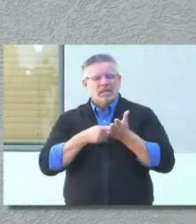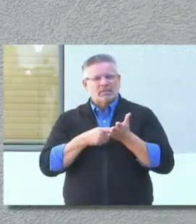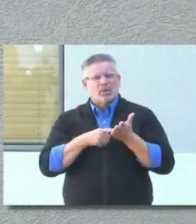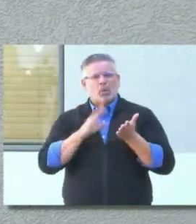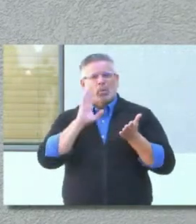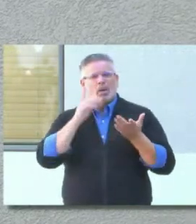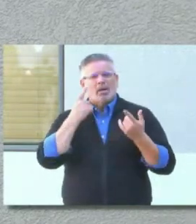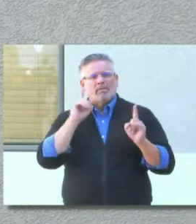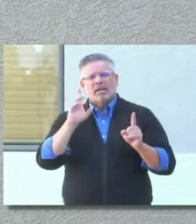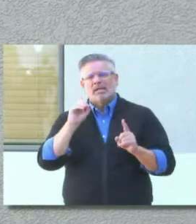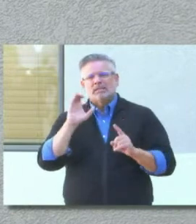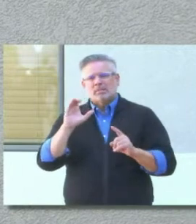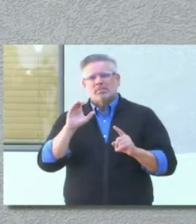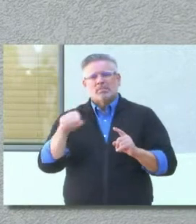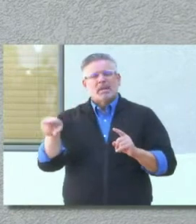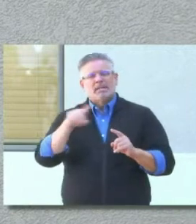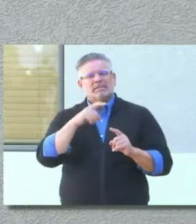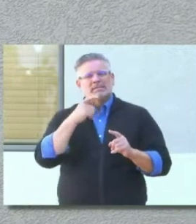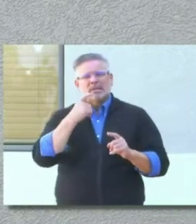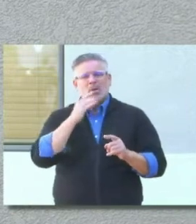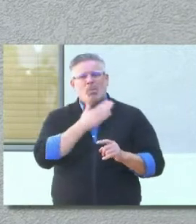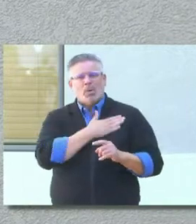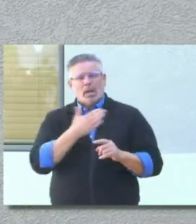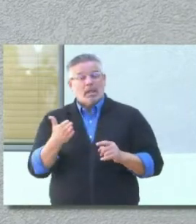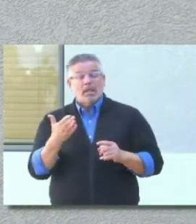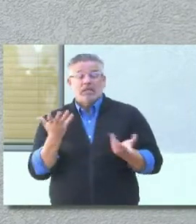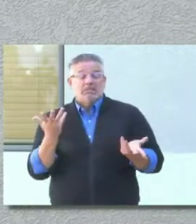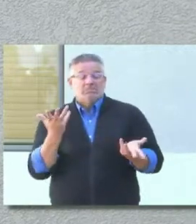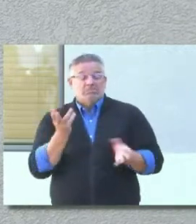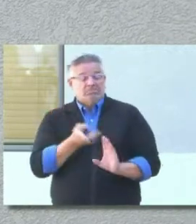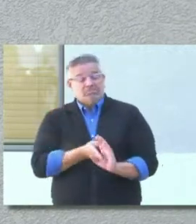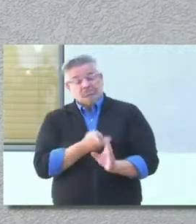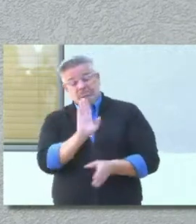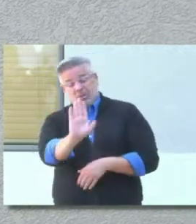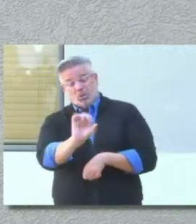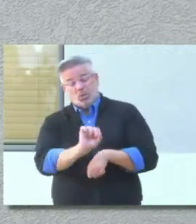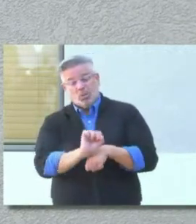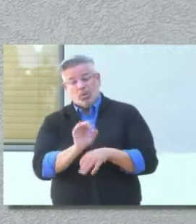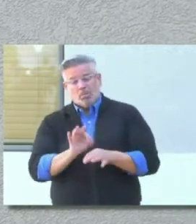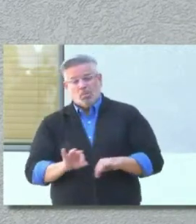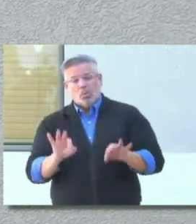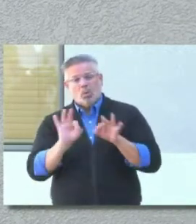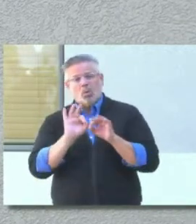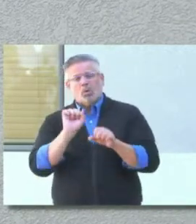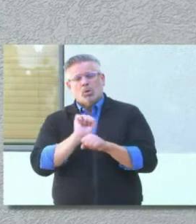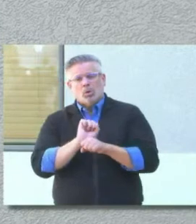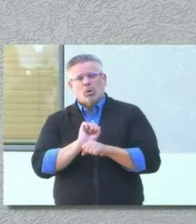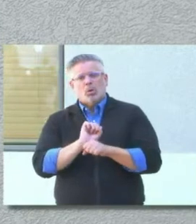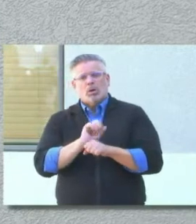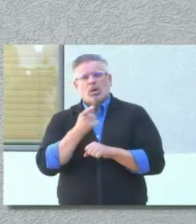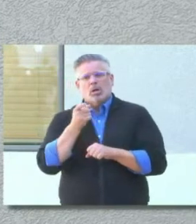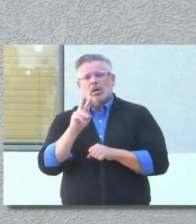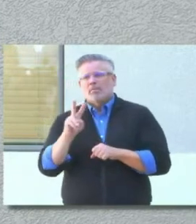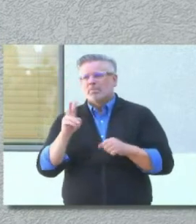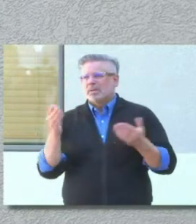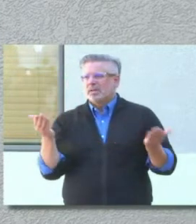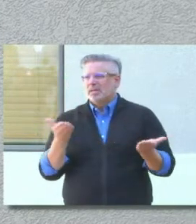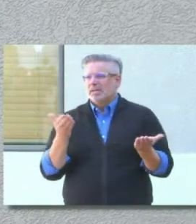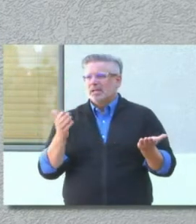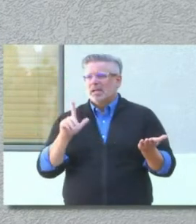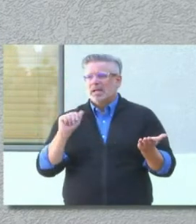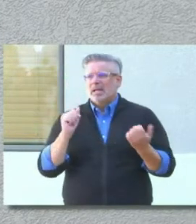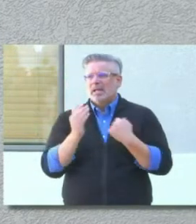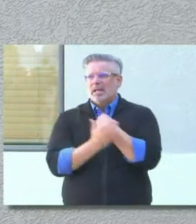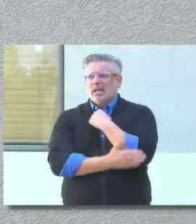will take effect in December. And many of them said that they're willing to lose their jobs, very important jobs, if the government here in